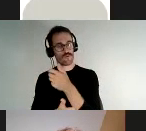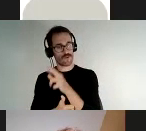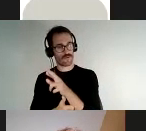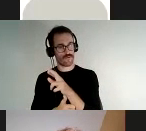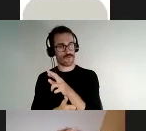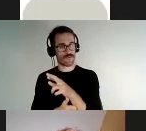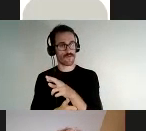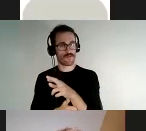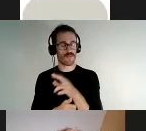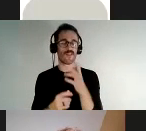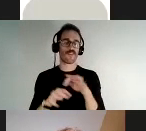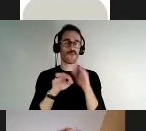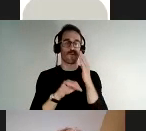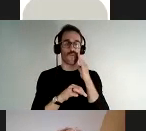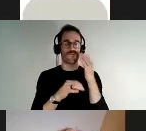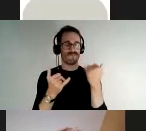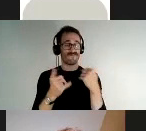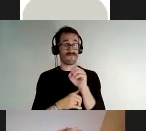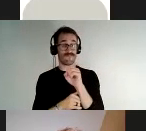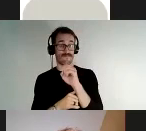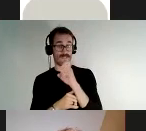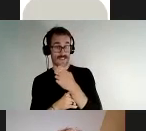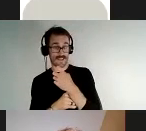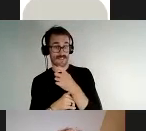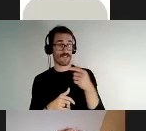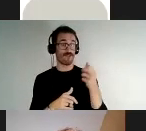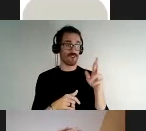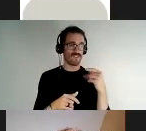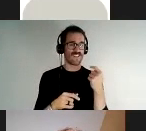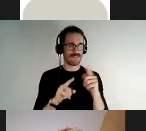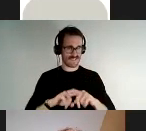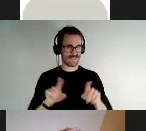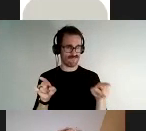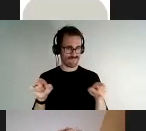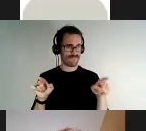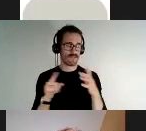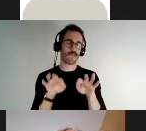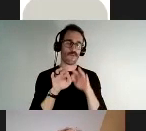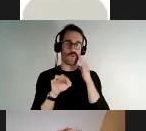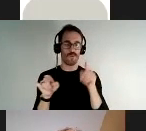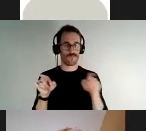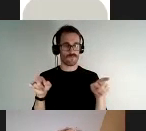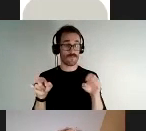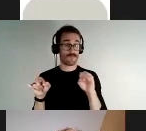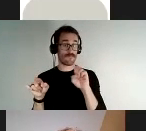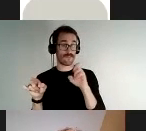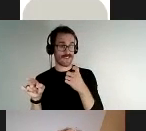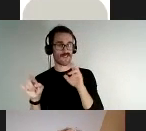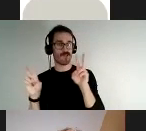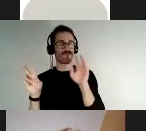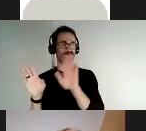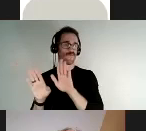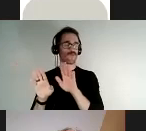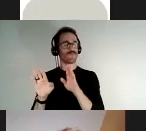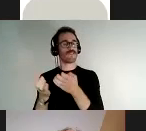understand the difference between sex and gender here. Sex is usually referring to the equipment that you're born with and that's assigned at